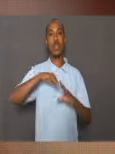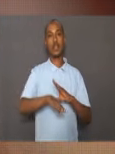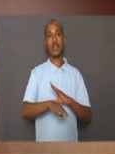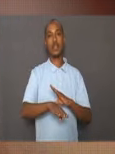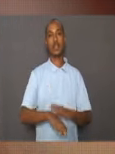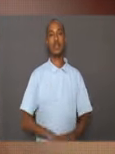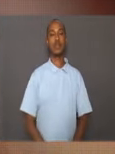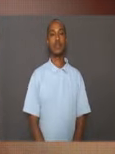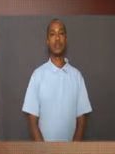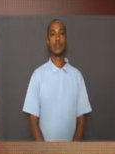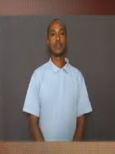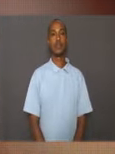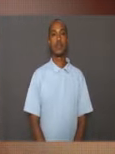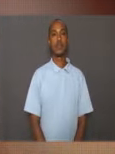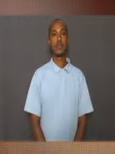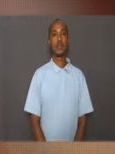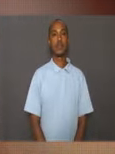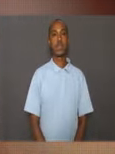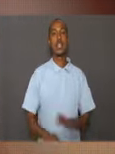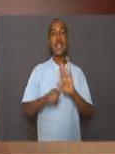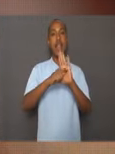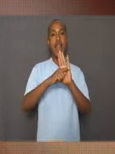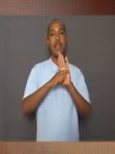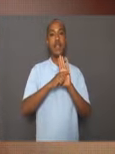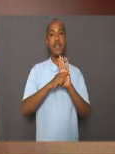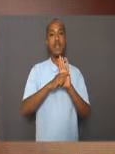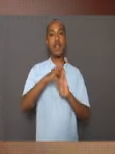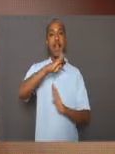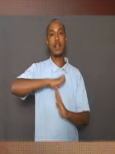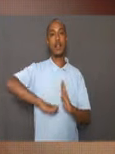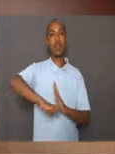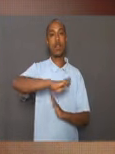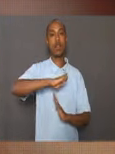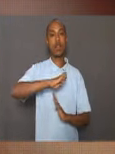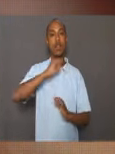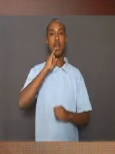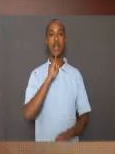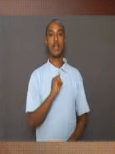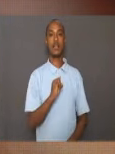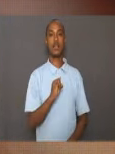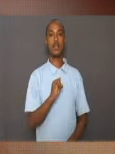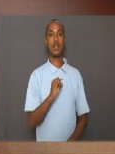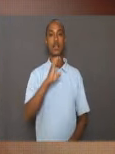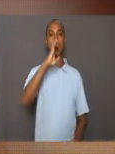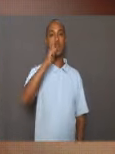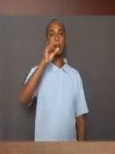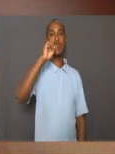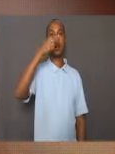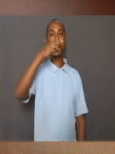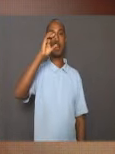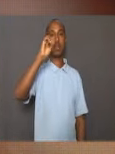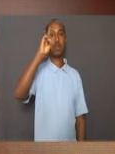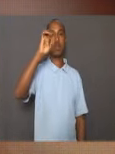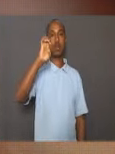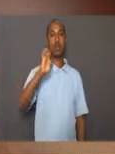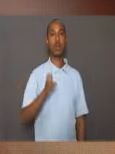inside. The negative electrode is the cathode,